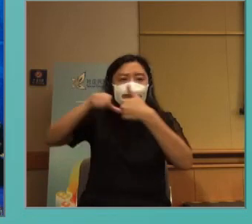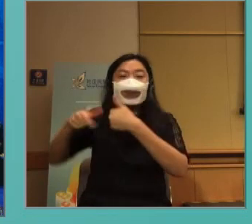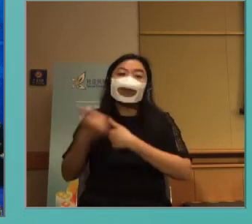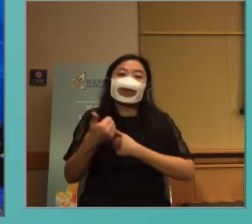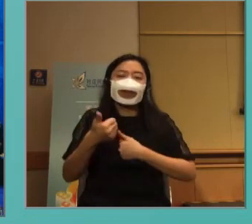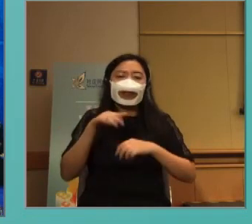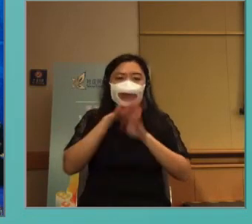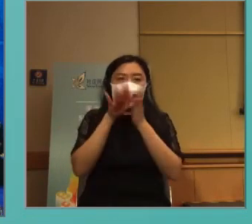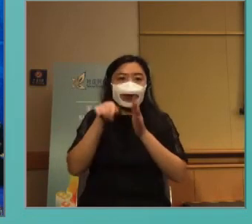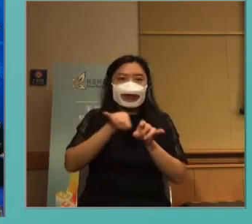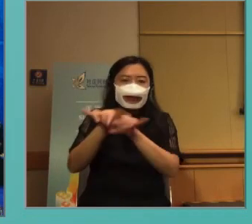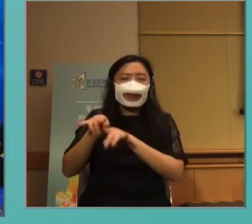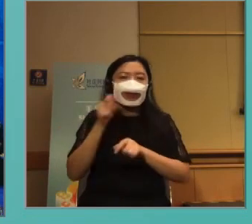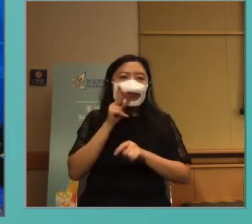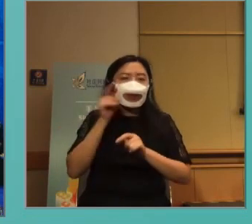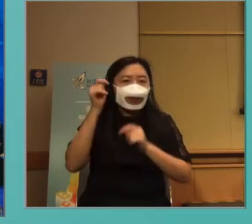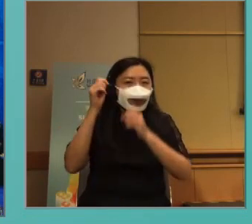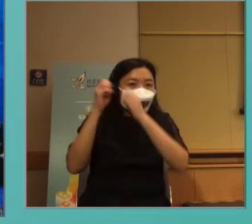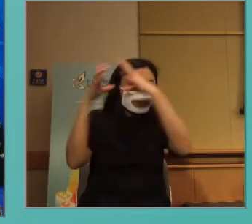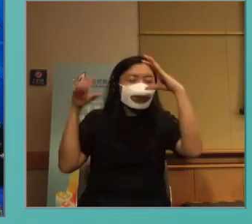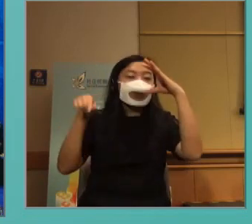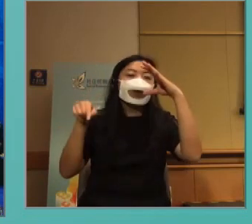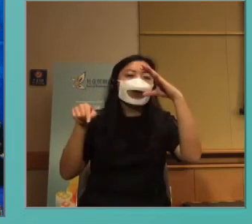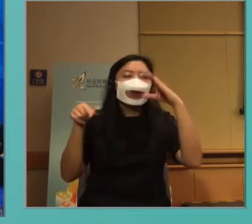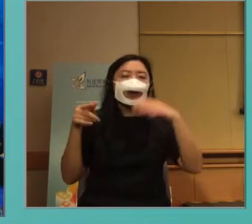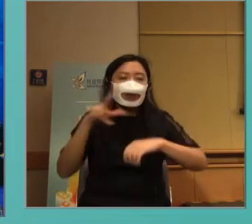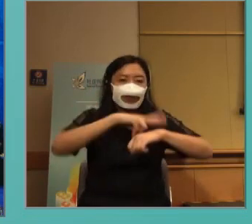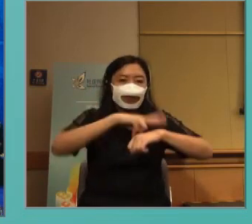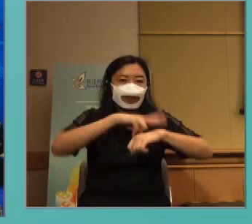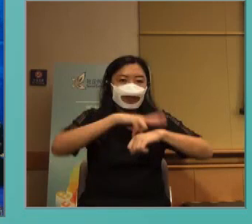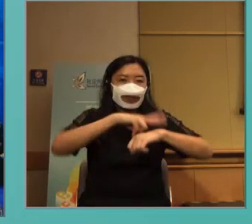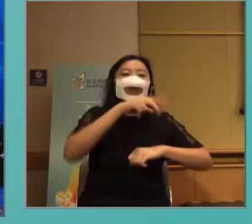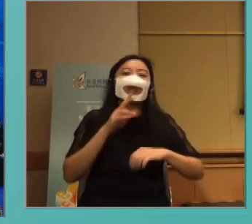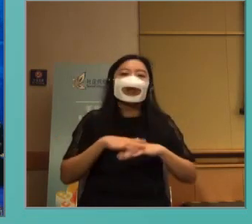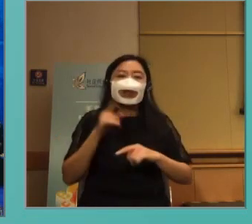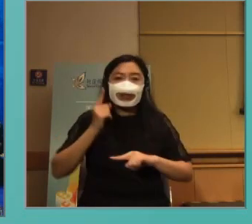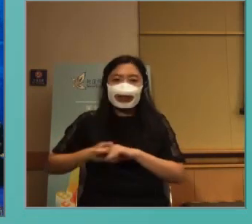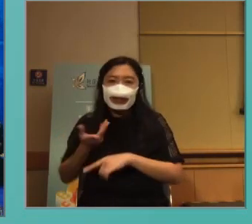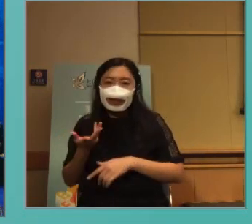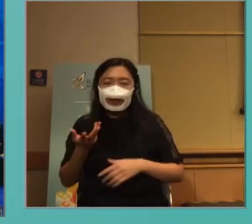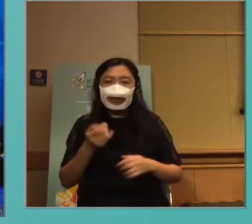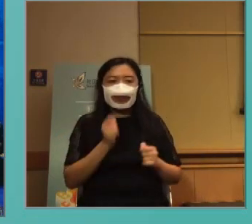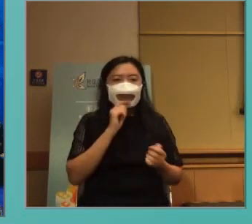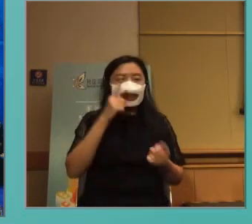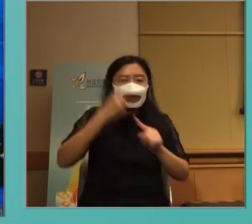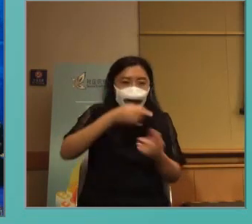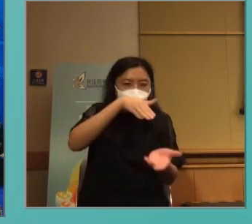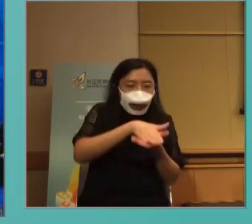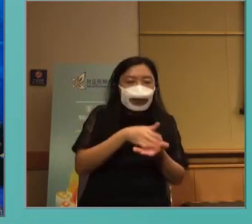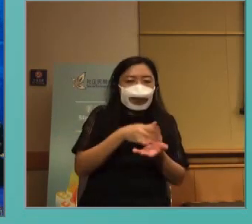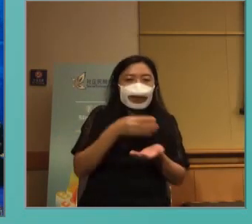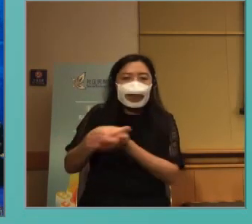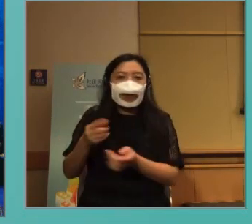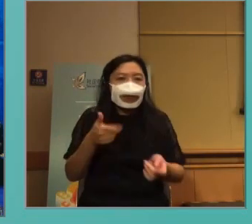want this instead of, physical Nikes or something sort of physical, because maybe that's what you want? And that has a lot to do with the social